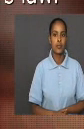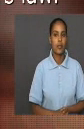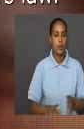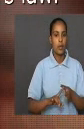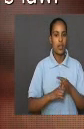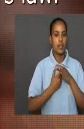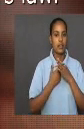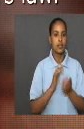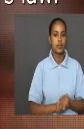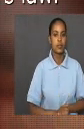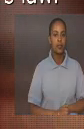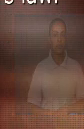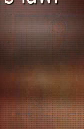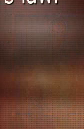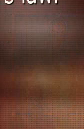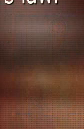Begin.